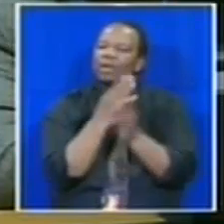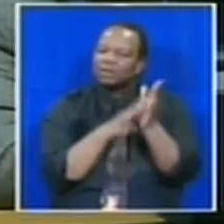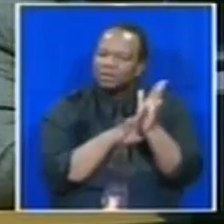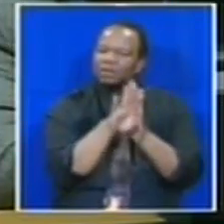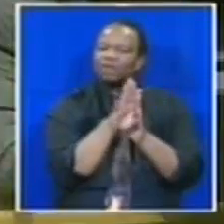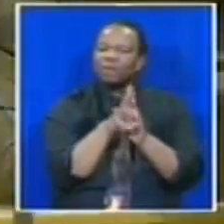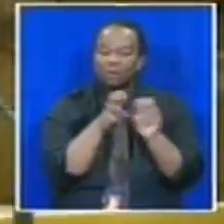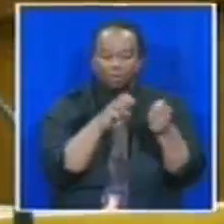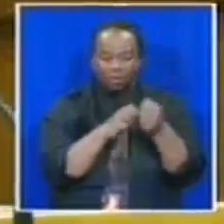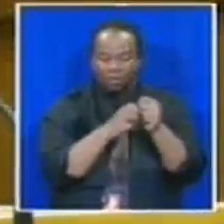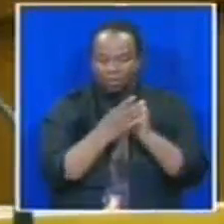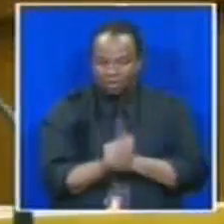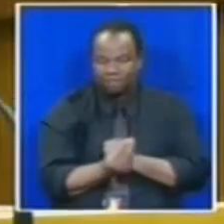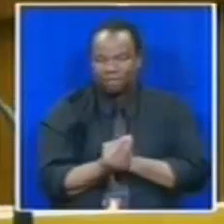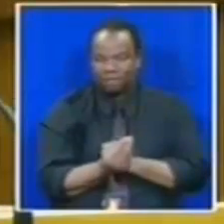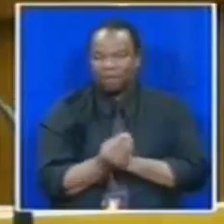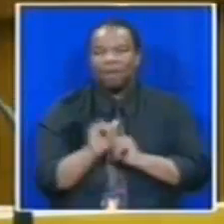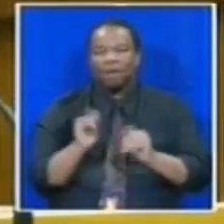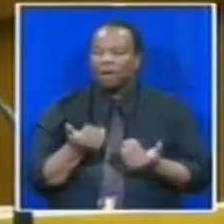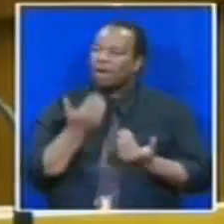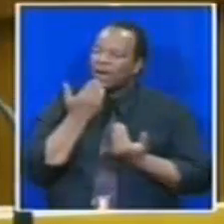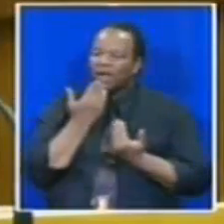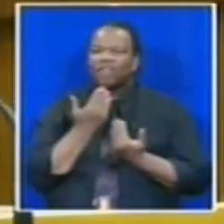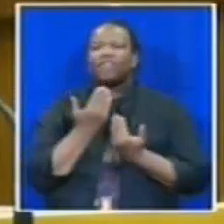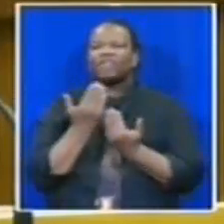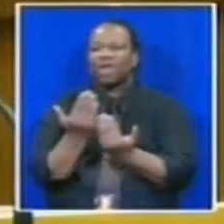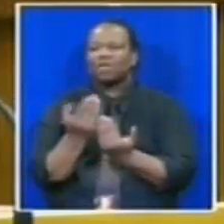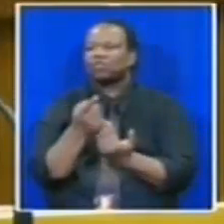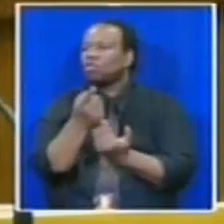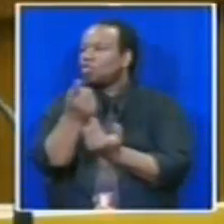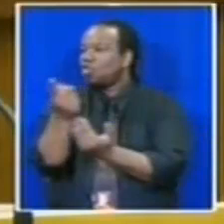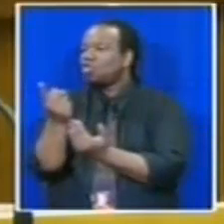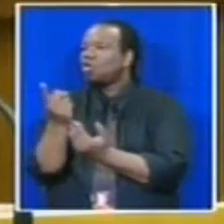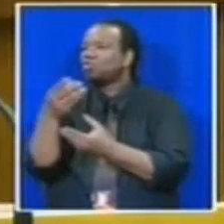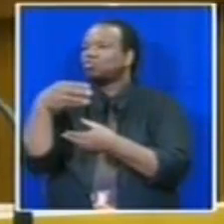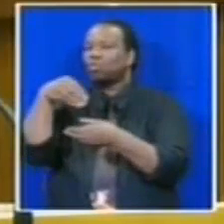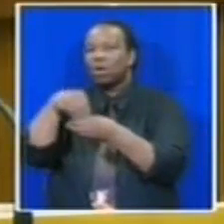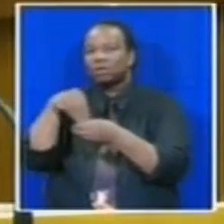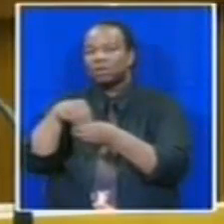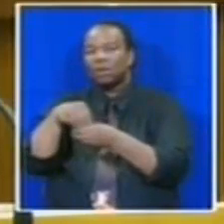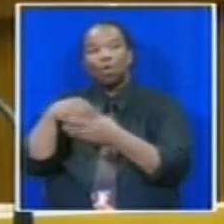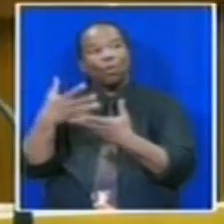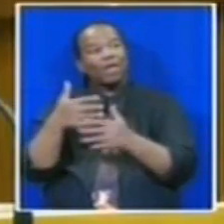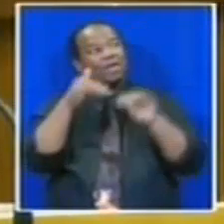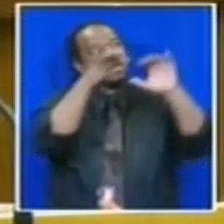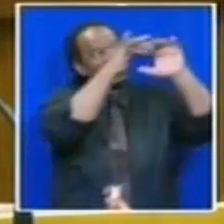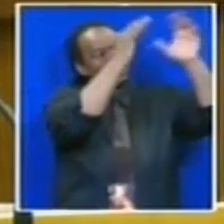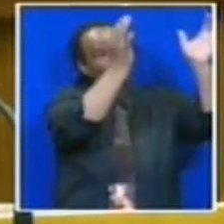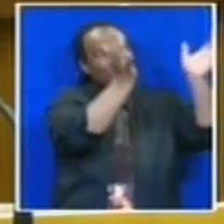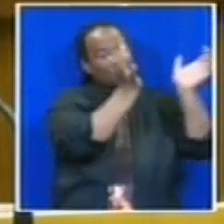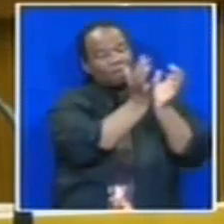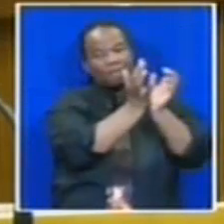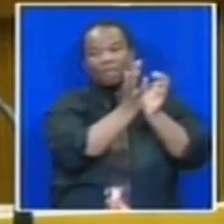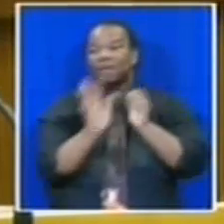year. Allow me to thank those who have joined us in this discourse nationally and internationally in local communities